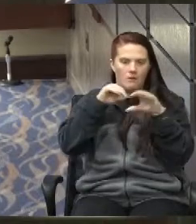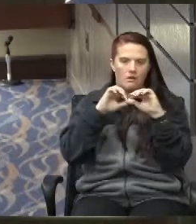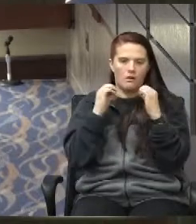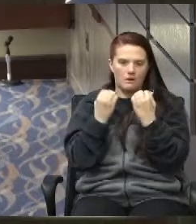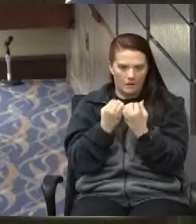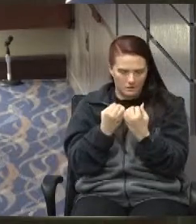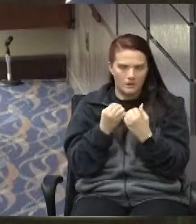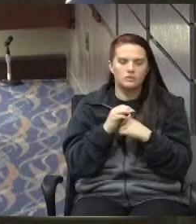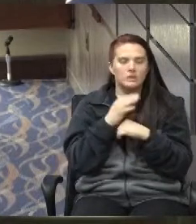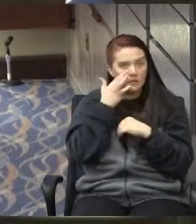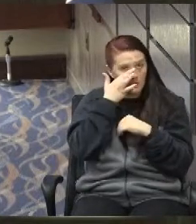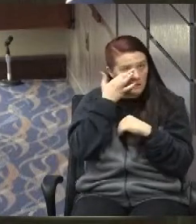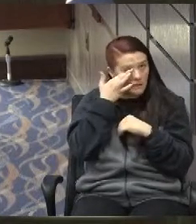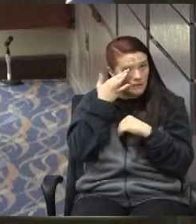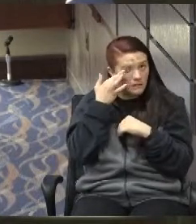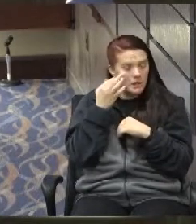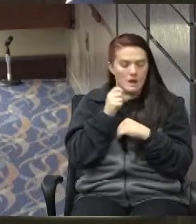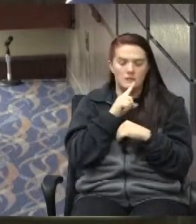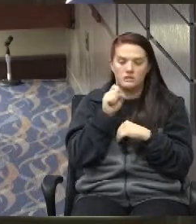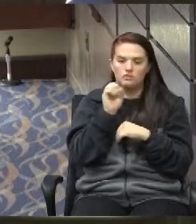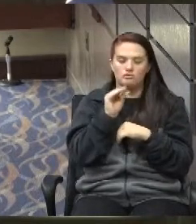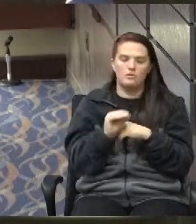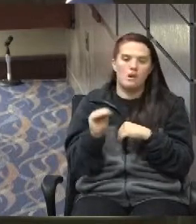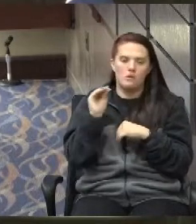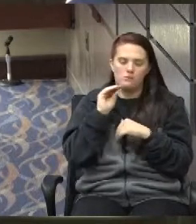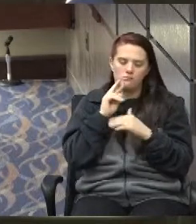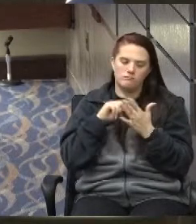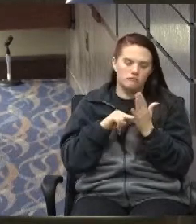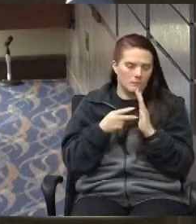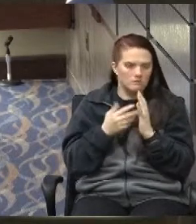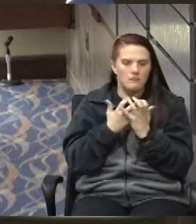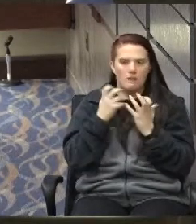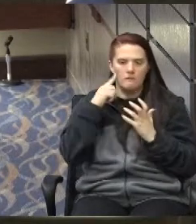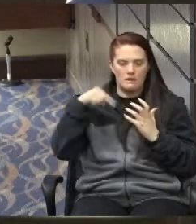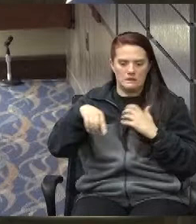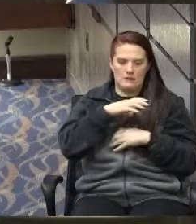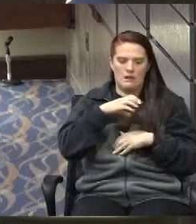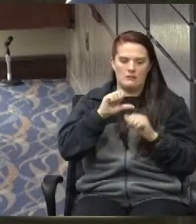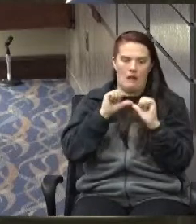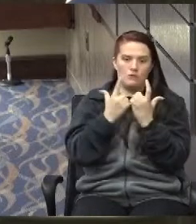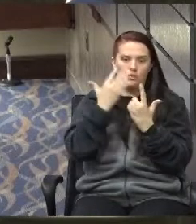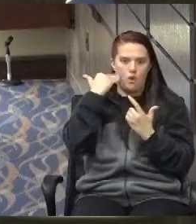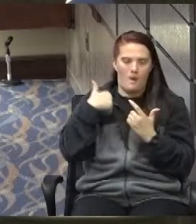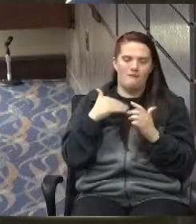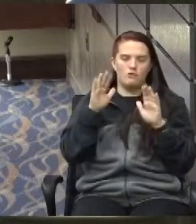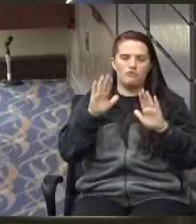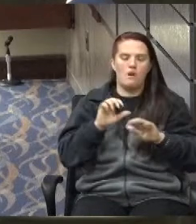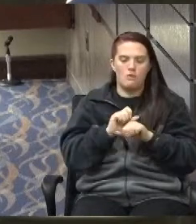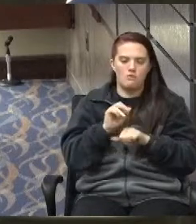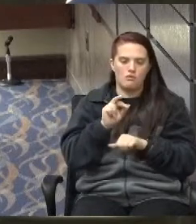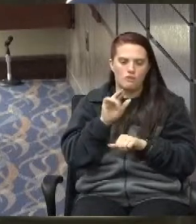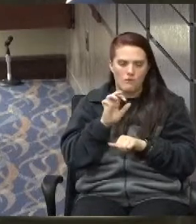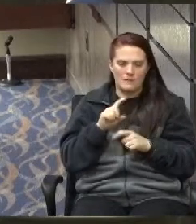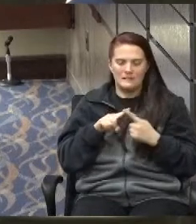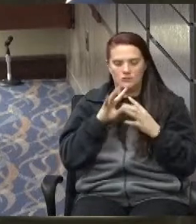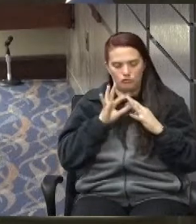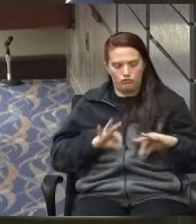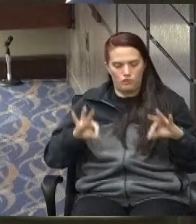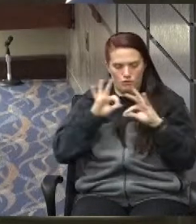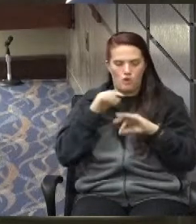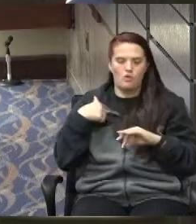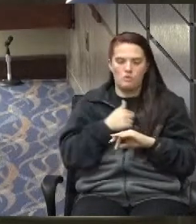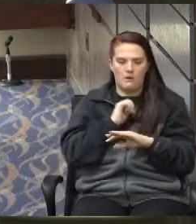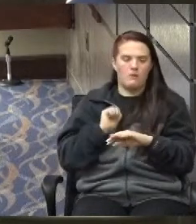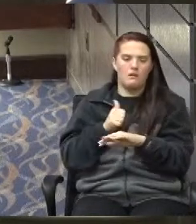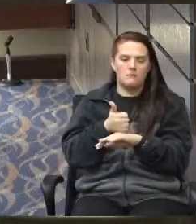organization. And it's so meaningful to this council to know that we have such a great workforce. But it's critical that we